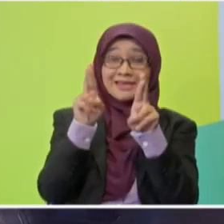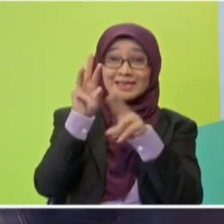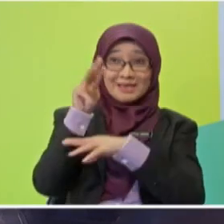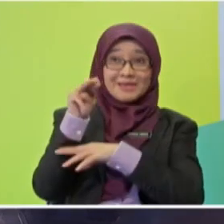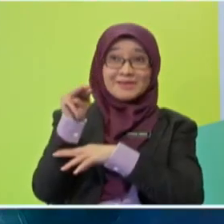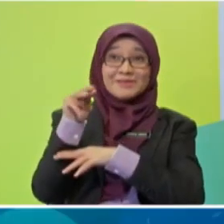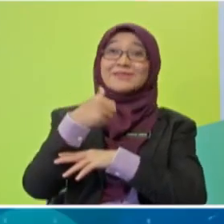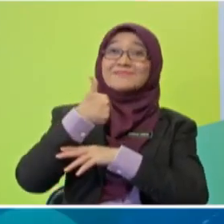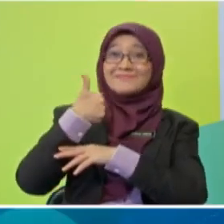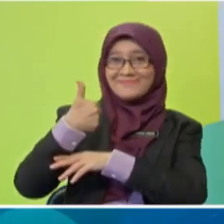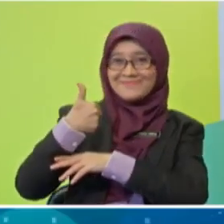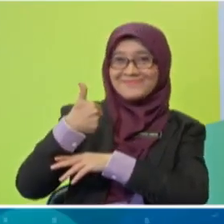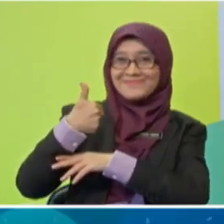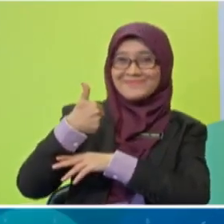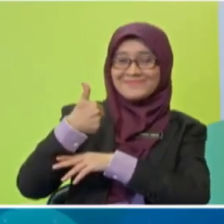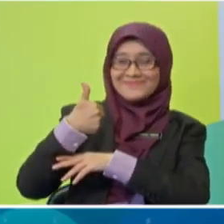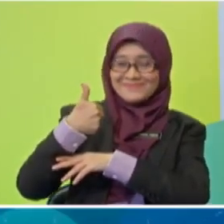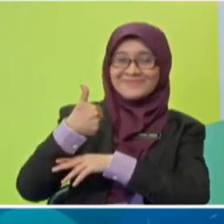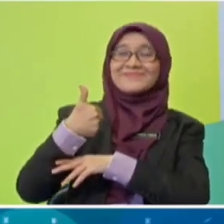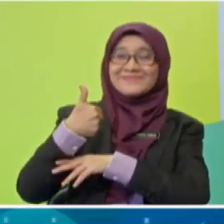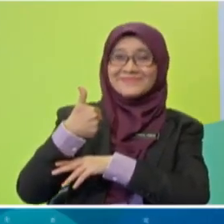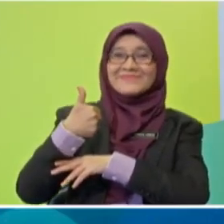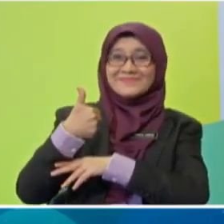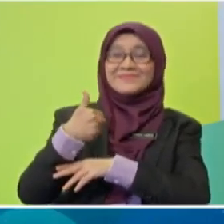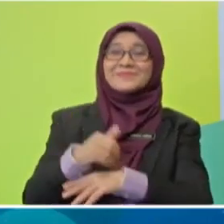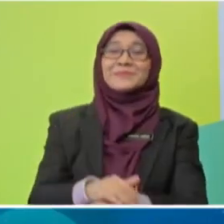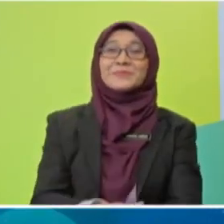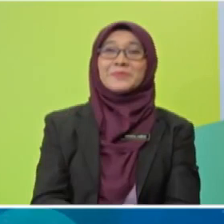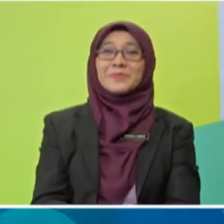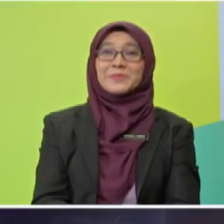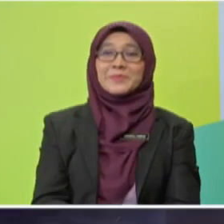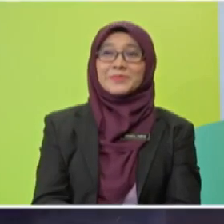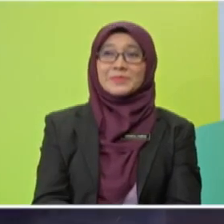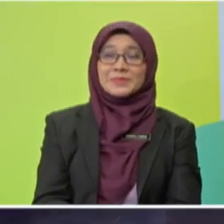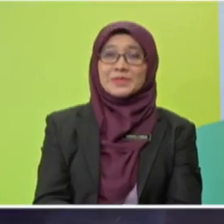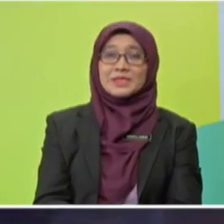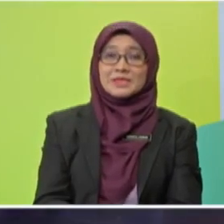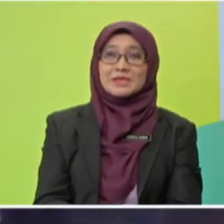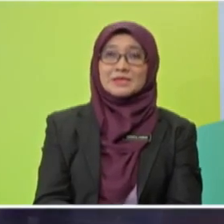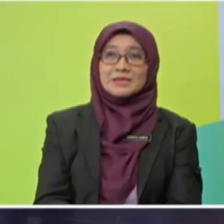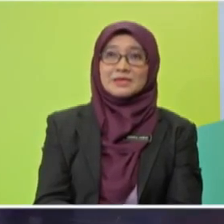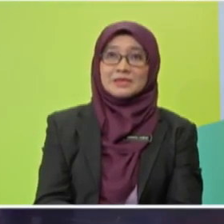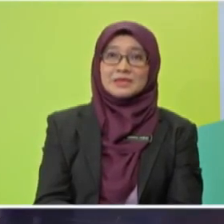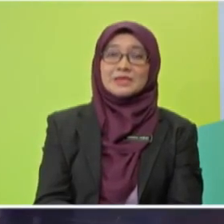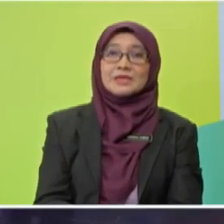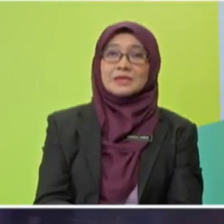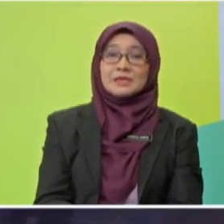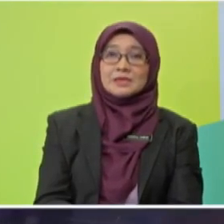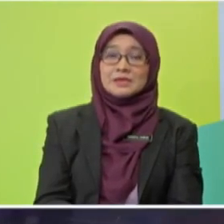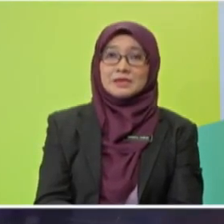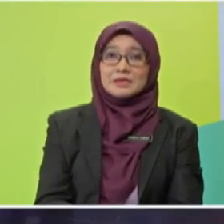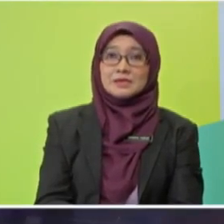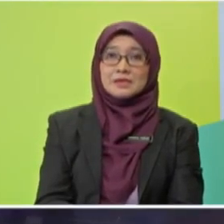ready? Yes, there they are. A lot of thumbs up. Yes. Okay, so the questions comes out. Okay, could you